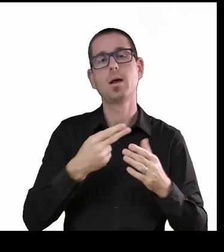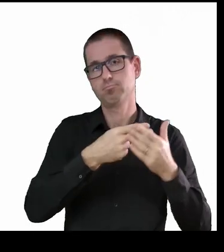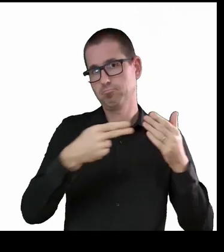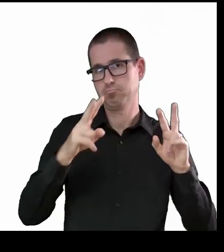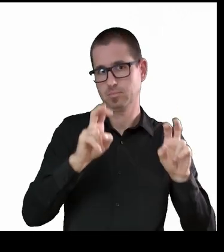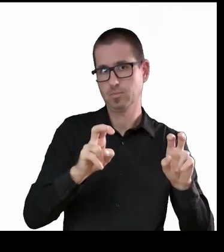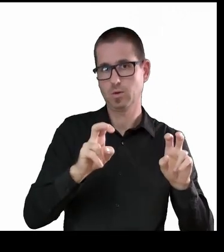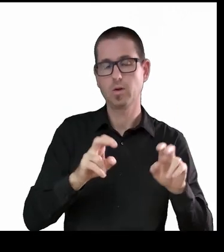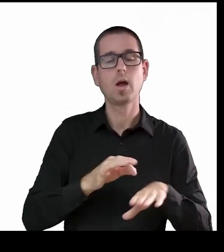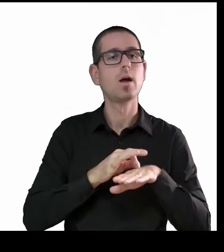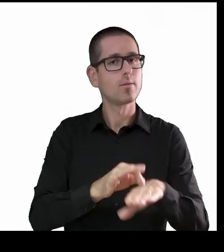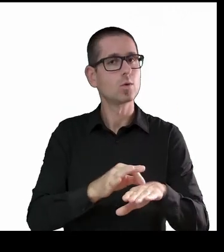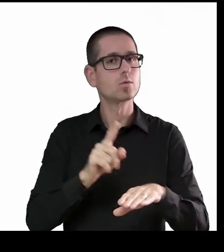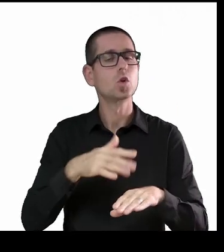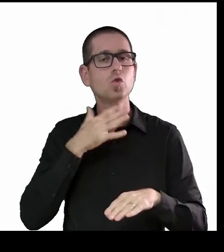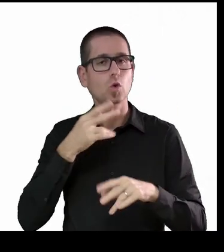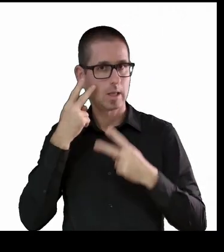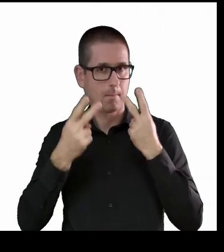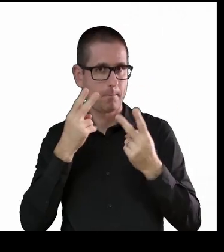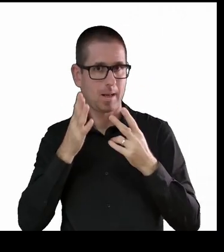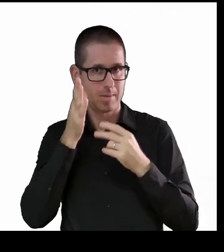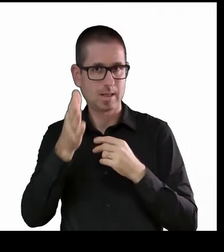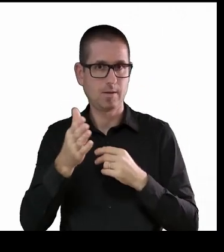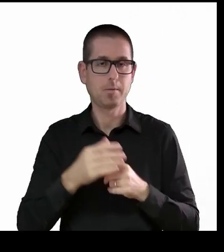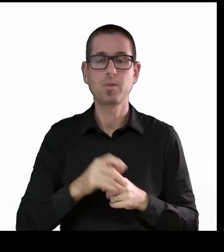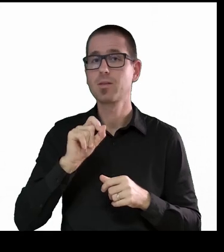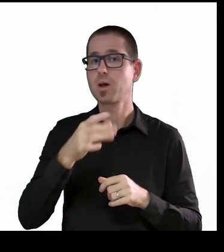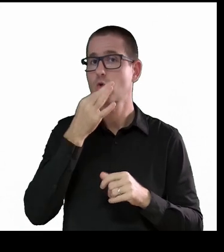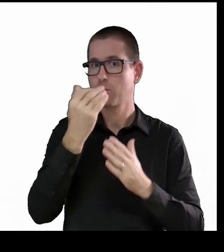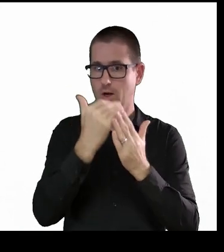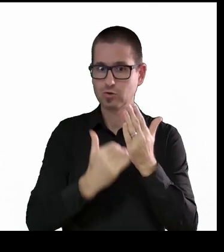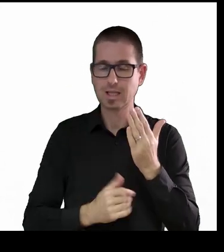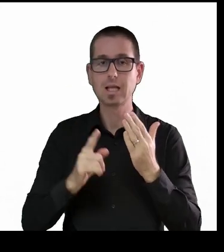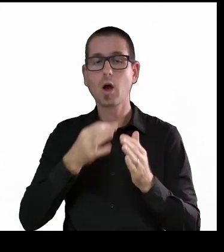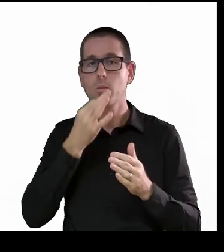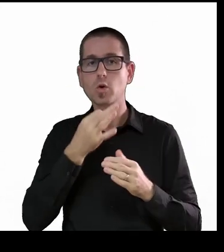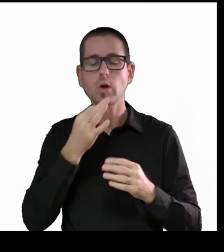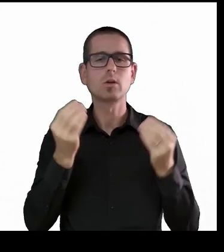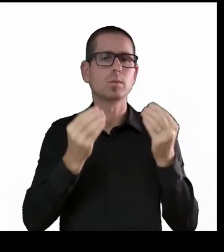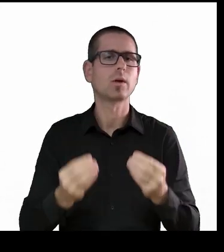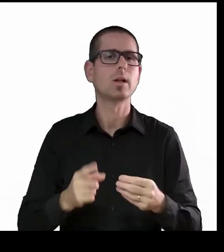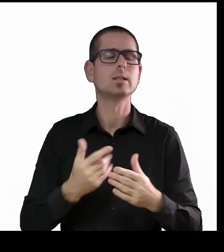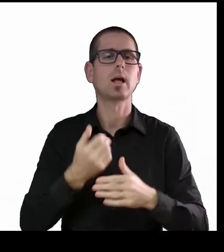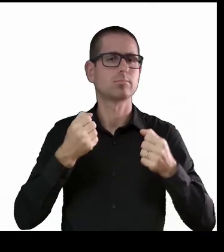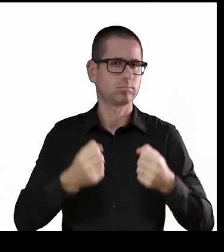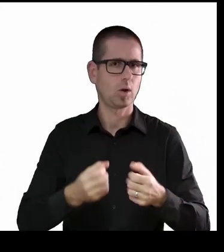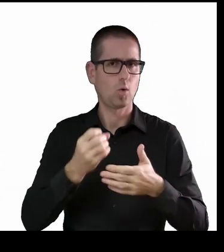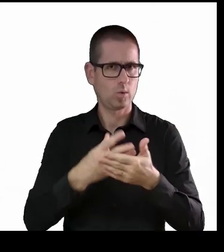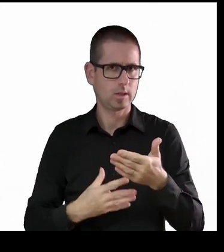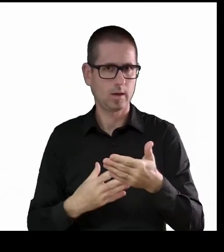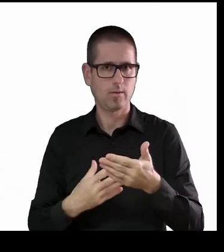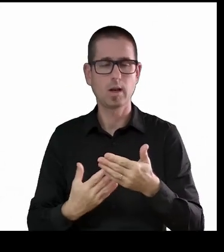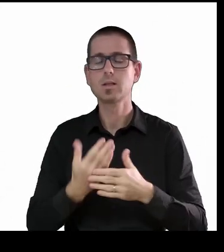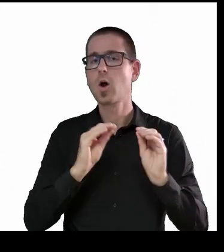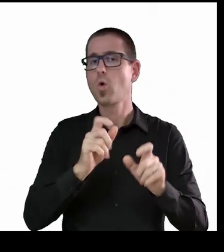and schools perspective, 12 questions. And these questions are designed to evaluate the support provided to